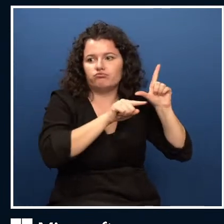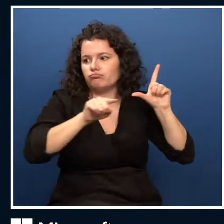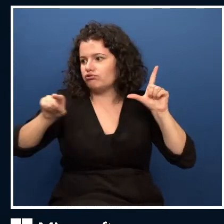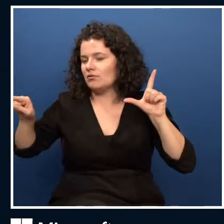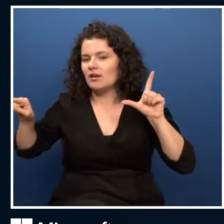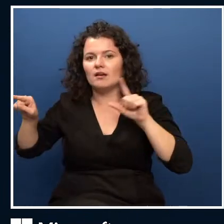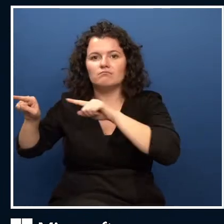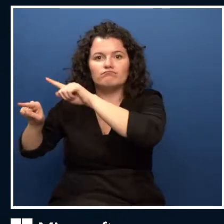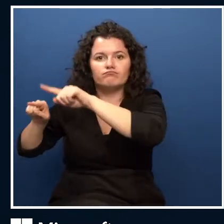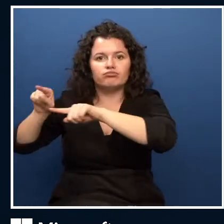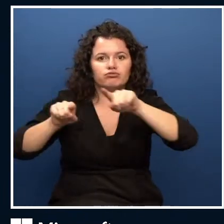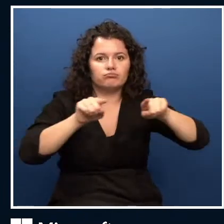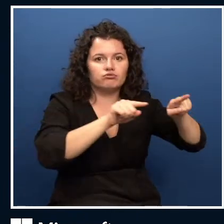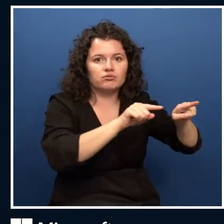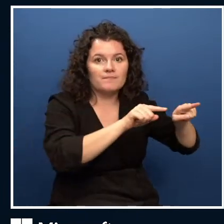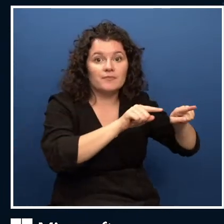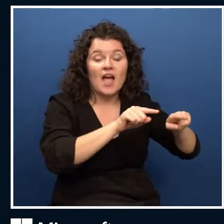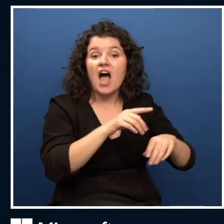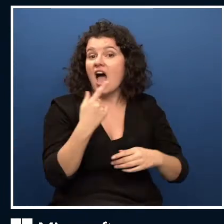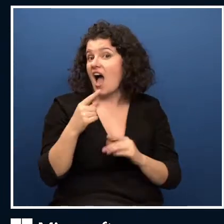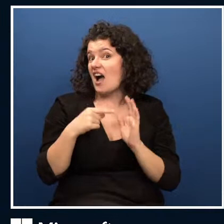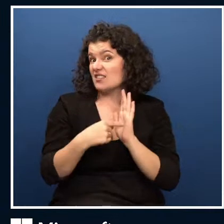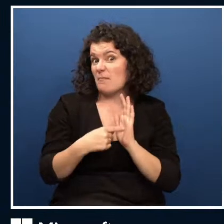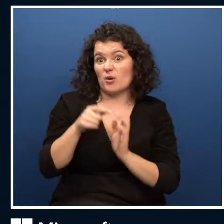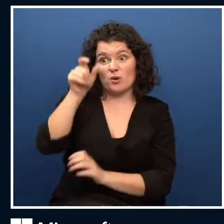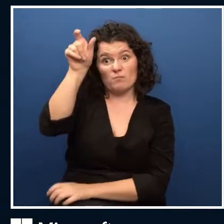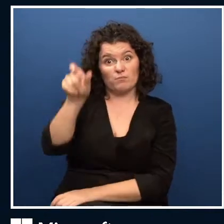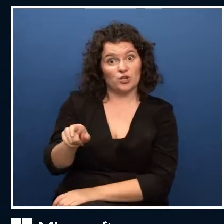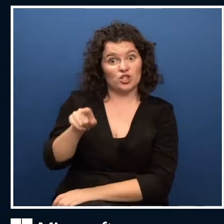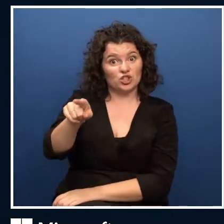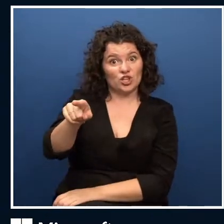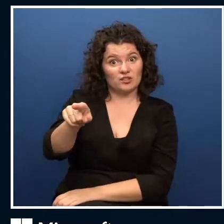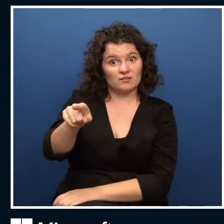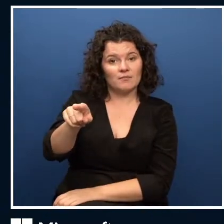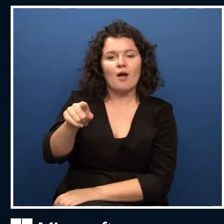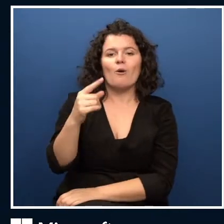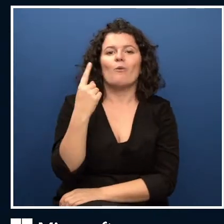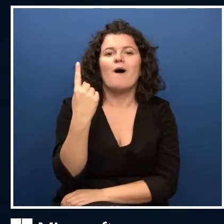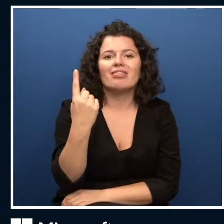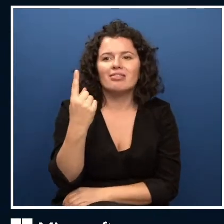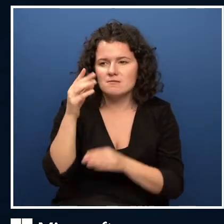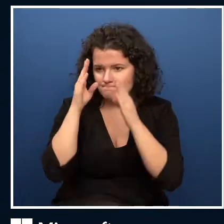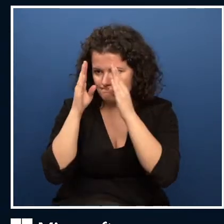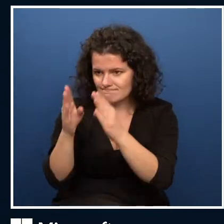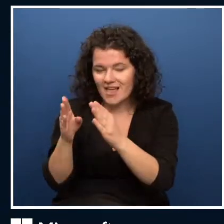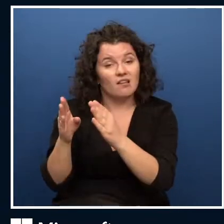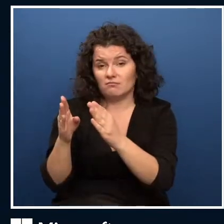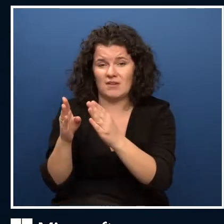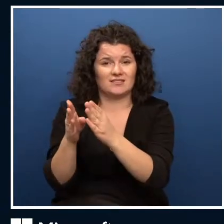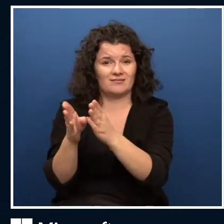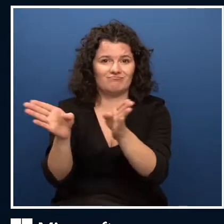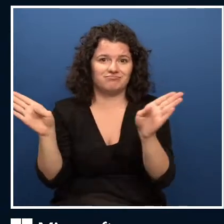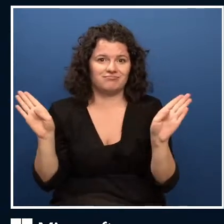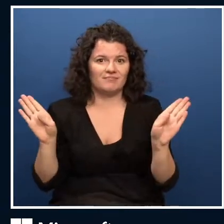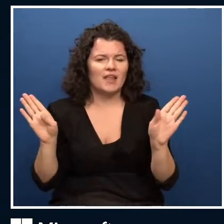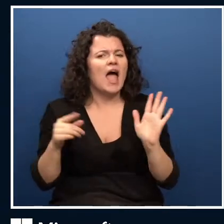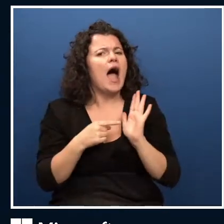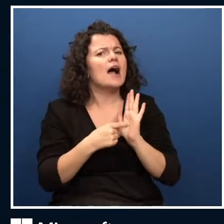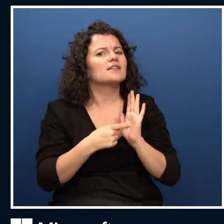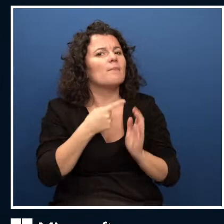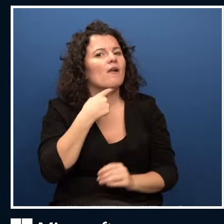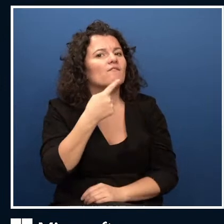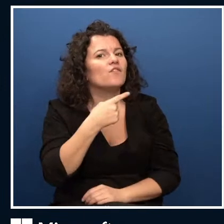not affect the outcome. So if you have a voice recognition system, which does not detect, let's say,